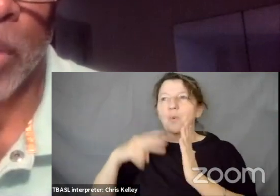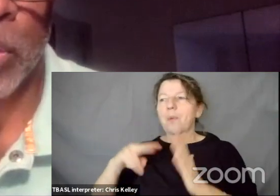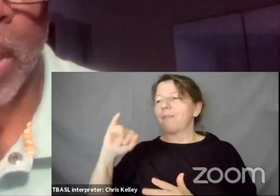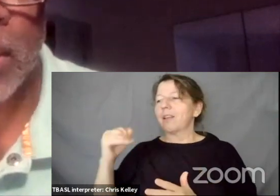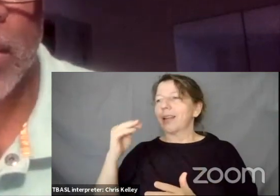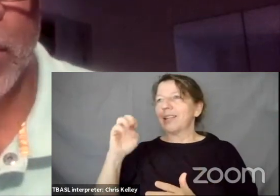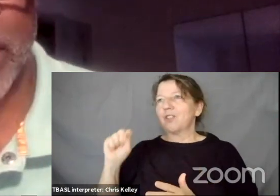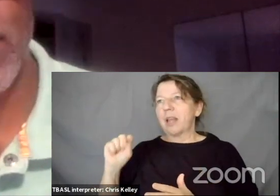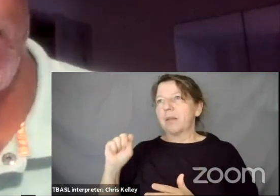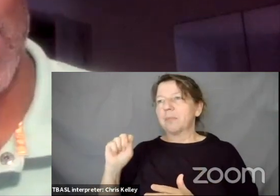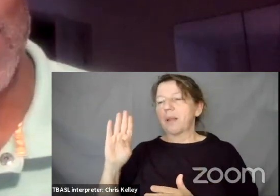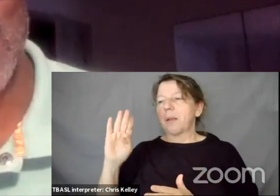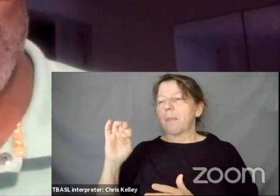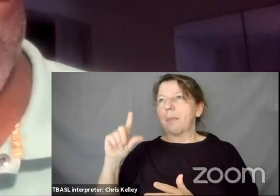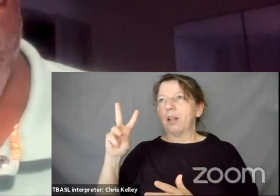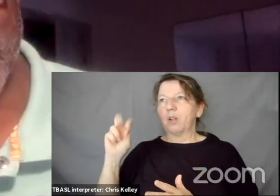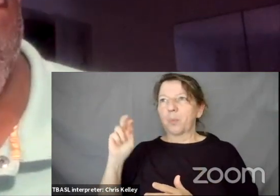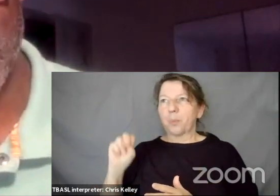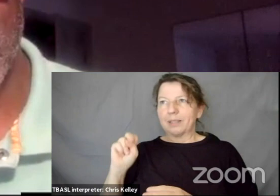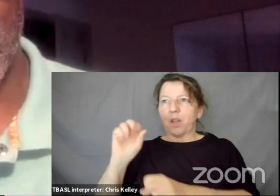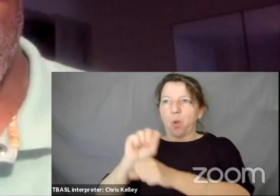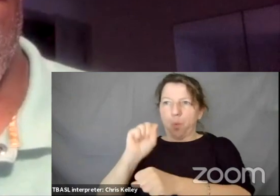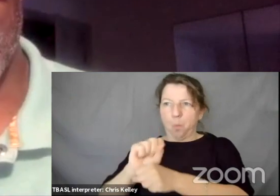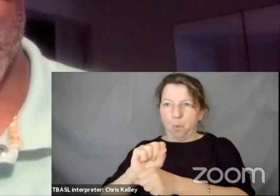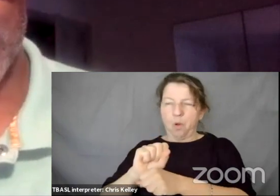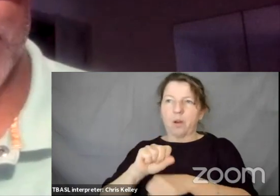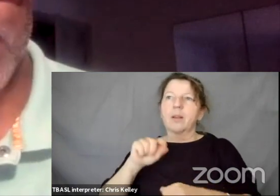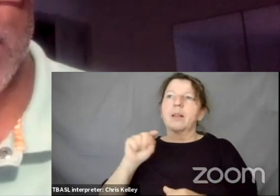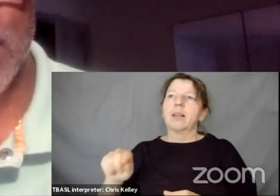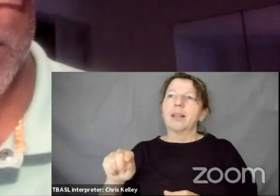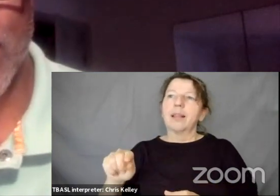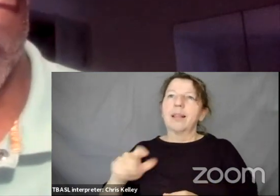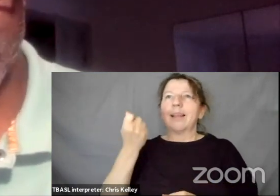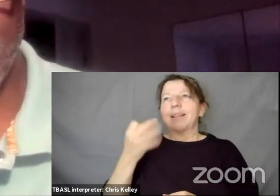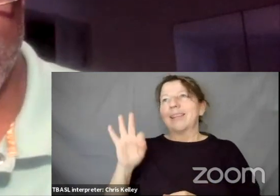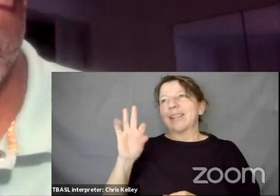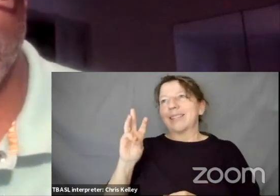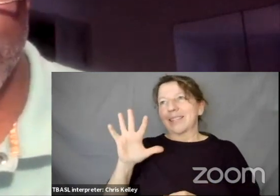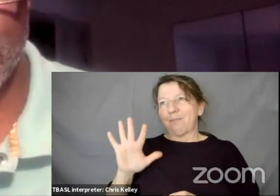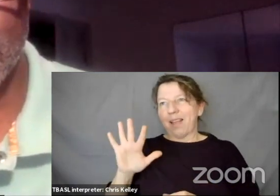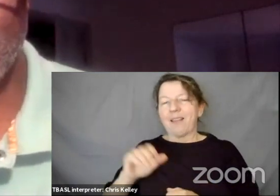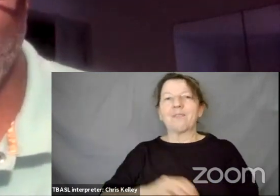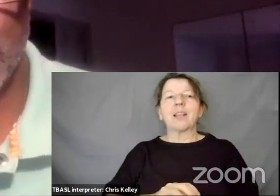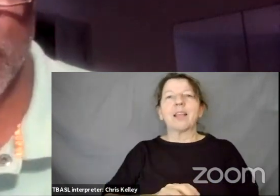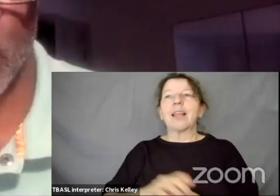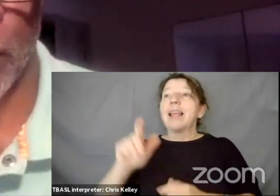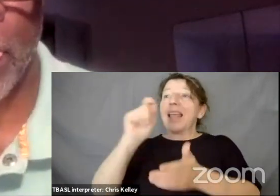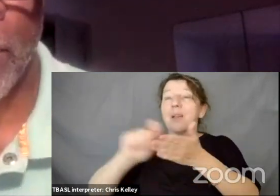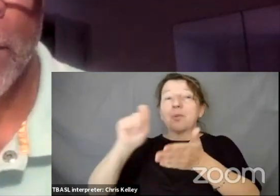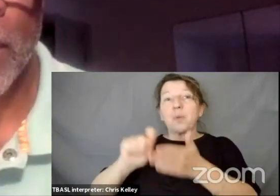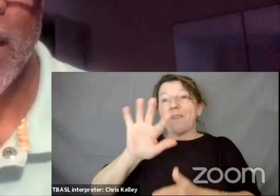the Baldwin-Buckley debate in 1965. It was written 56 years ago, but it could have been written 2 weeks